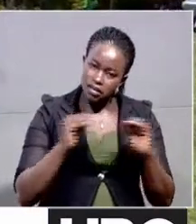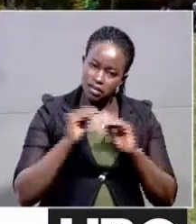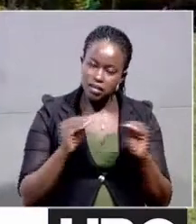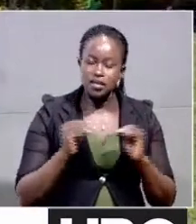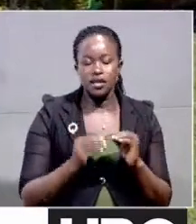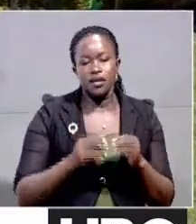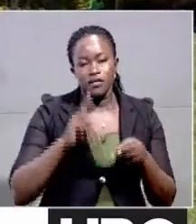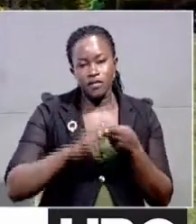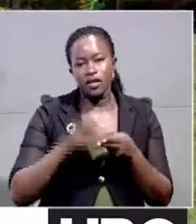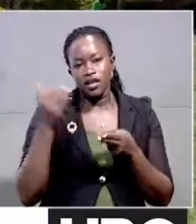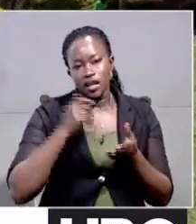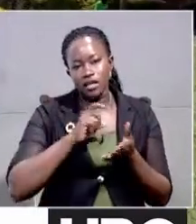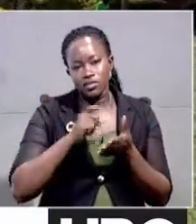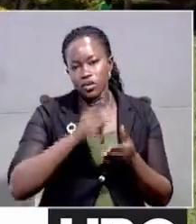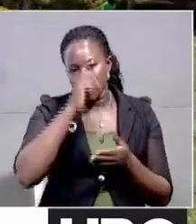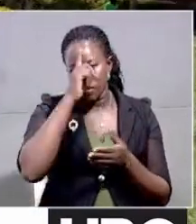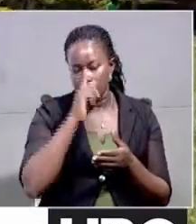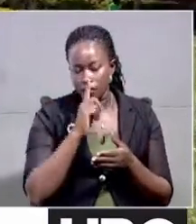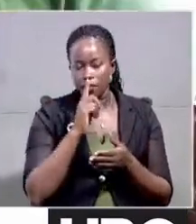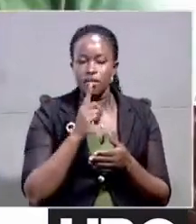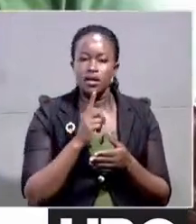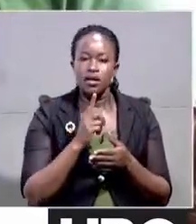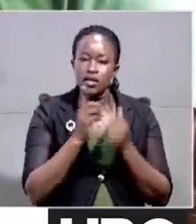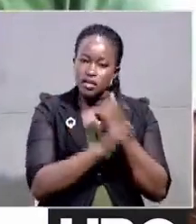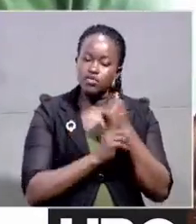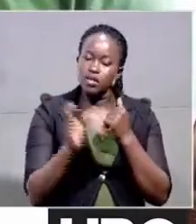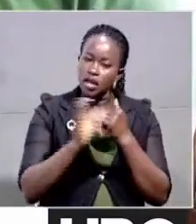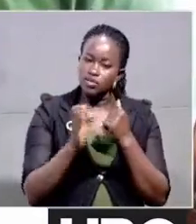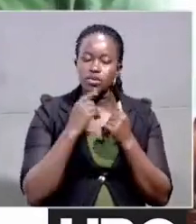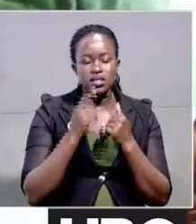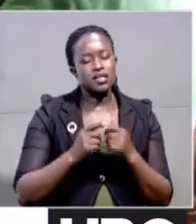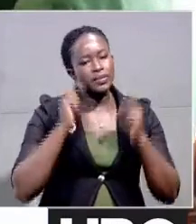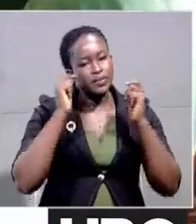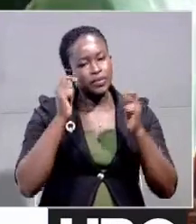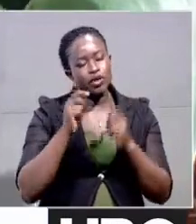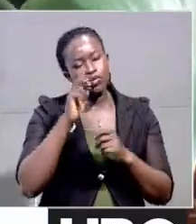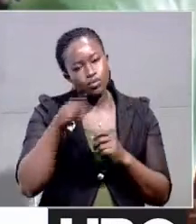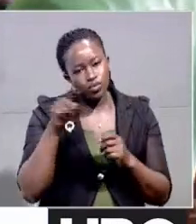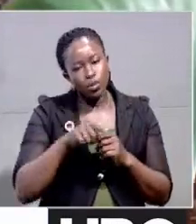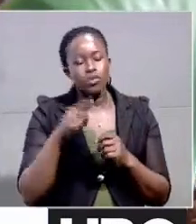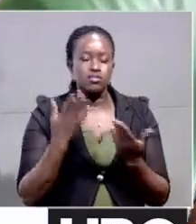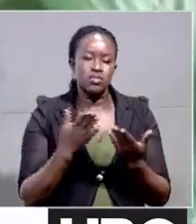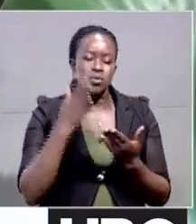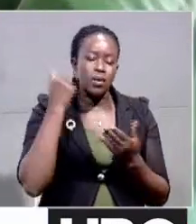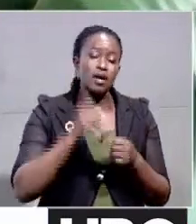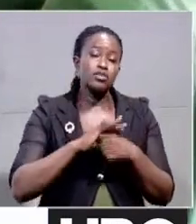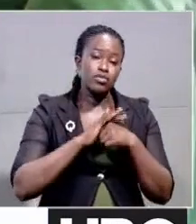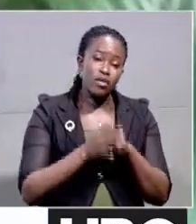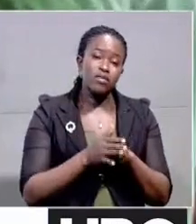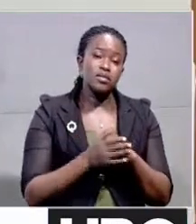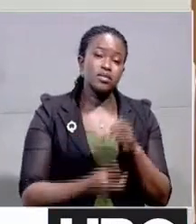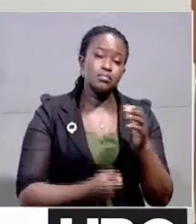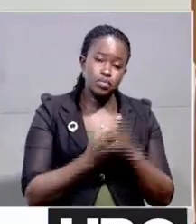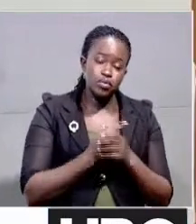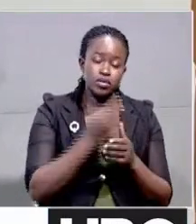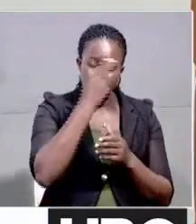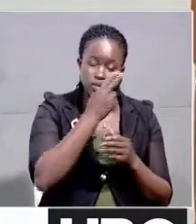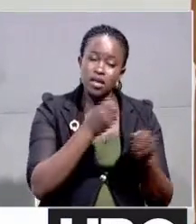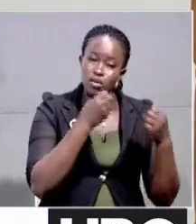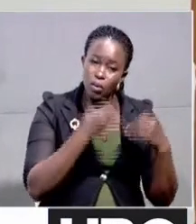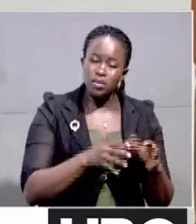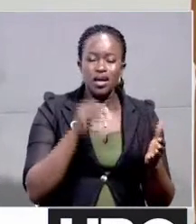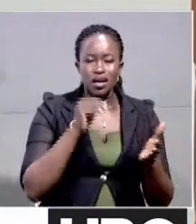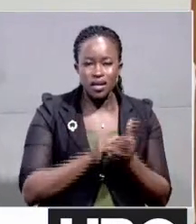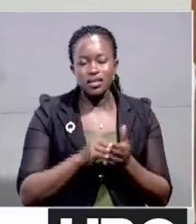Kabarole District Council condemned the industrial action following the effects of COVID-19 on students. We have